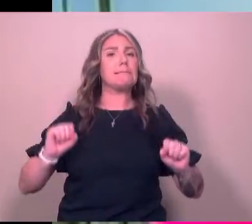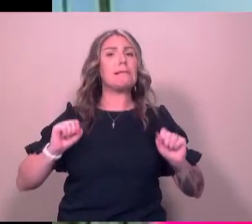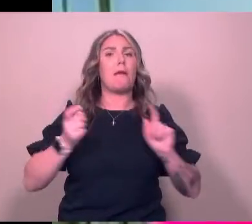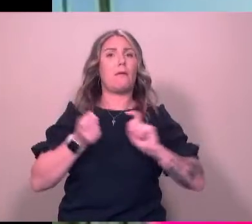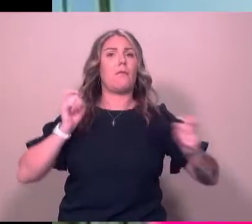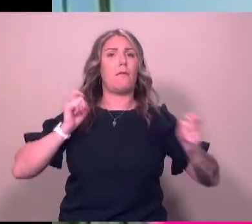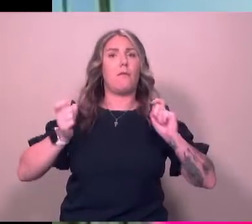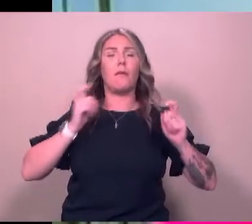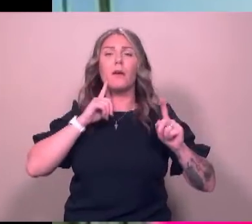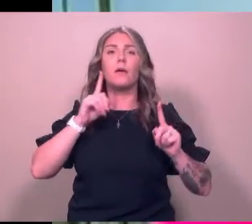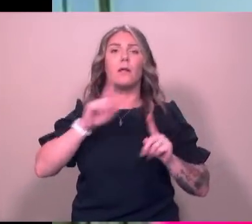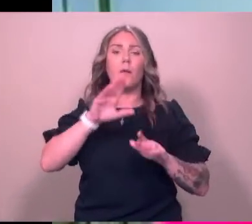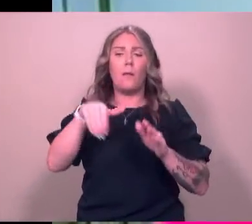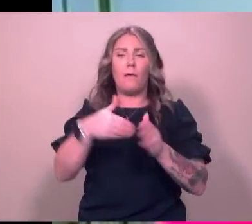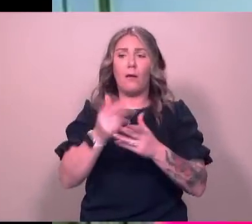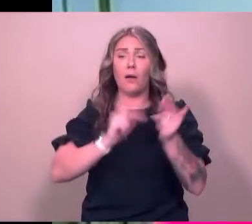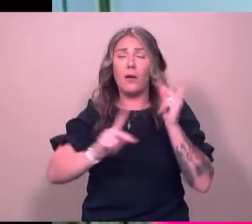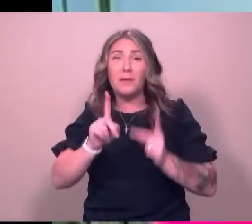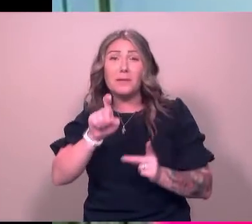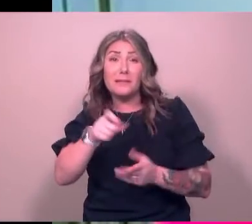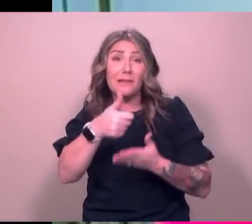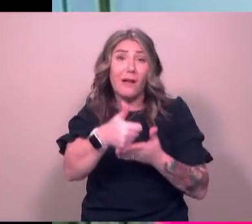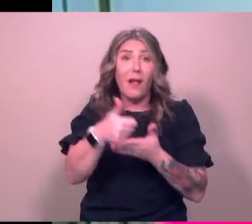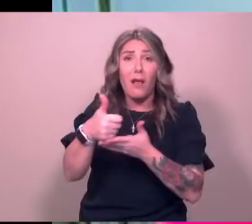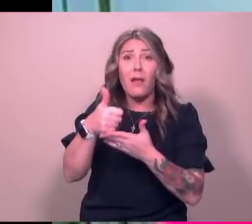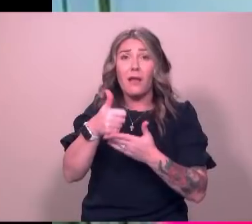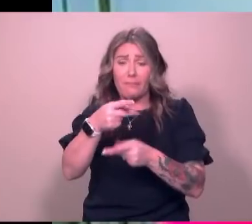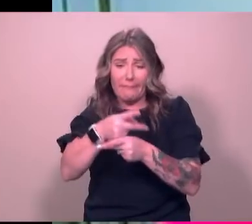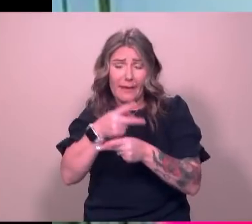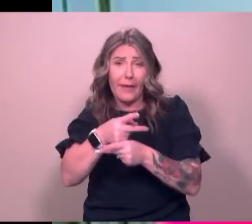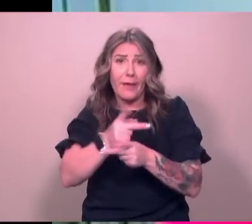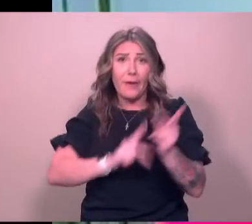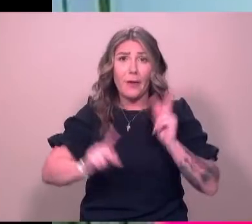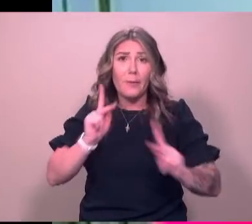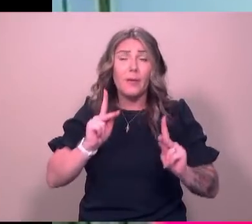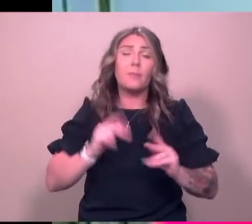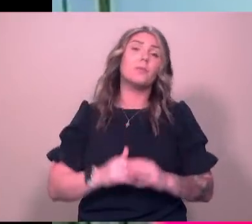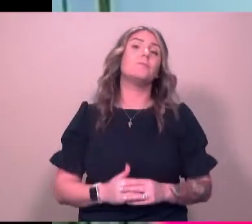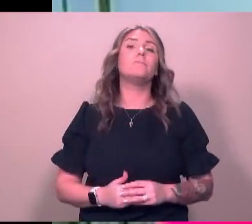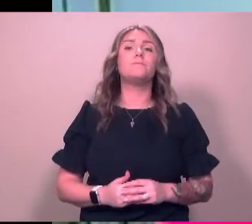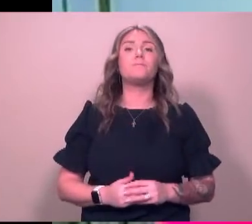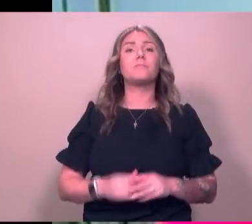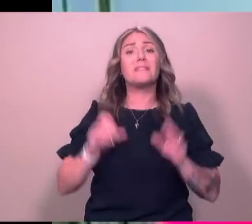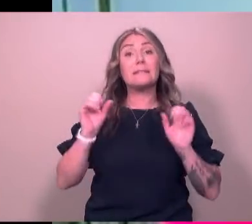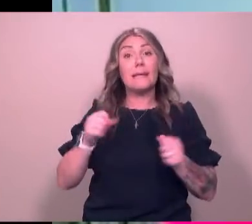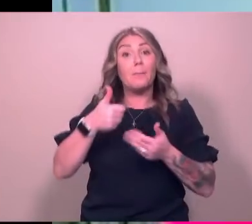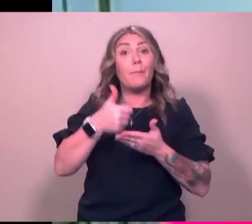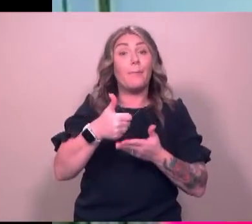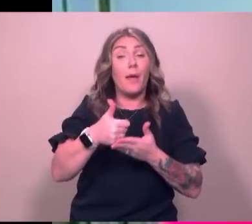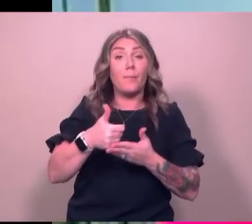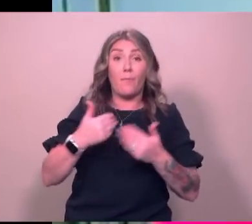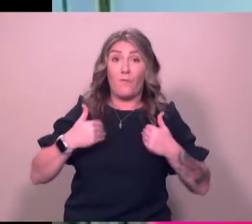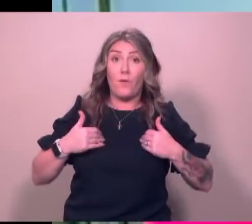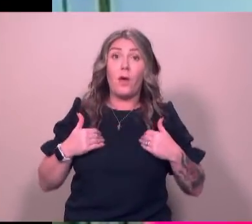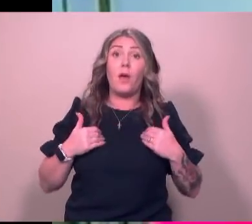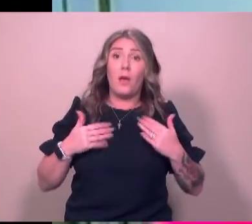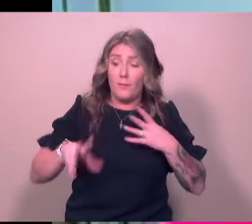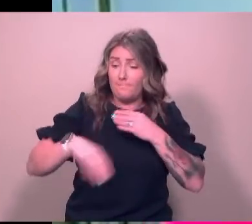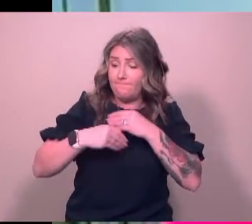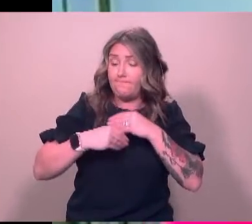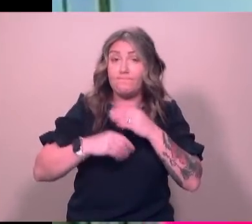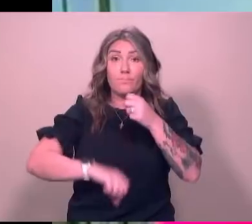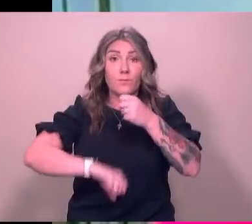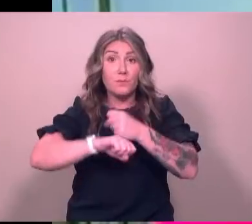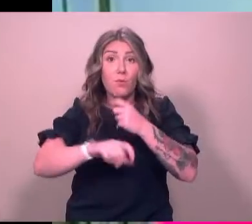we're trying to get all hands on deck to try to care for people. It can be helpful to have additional